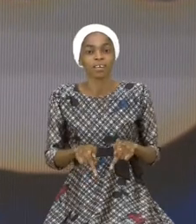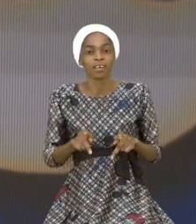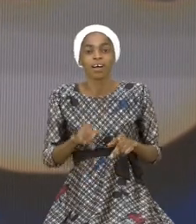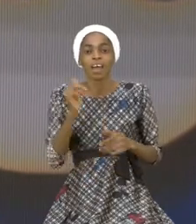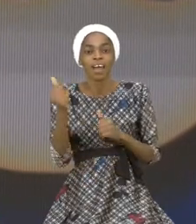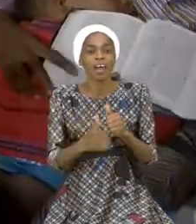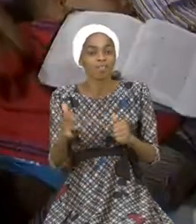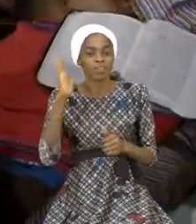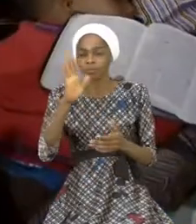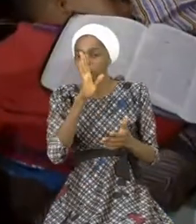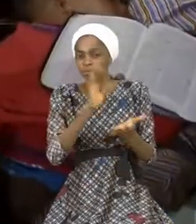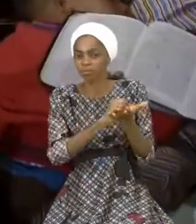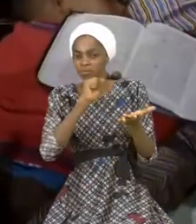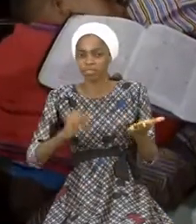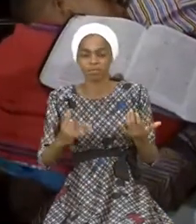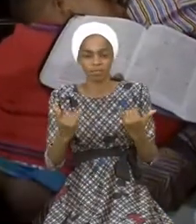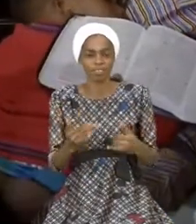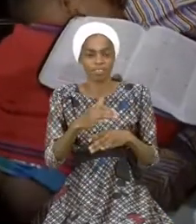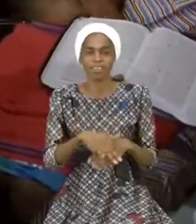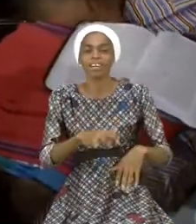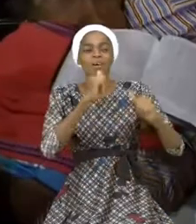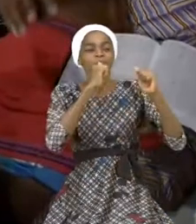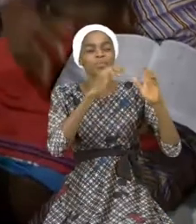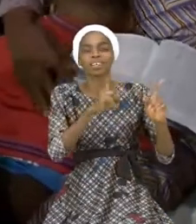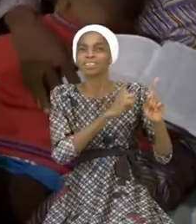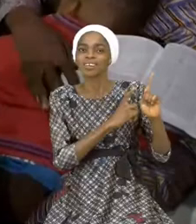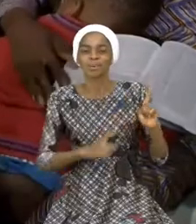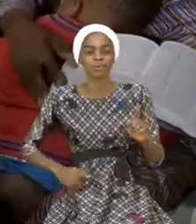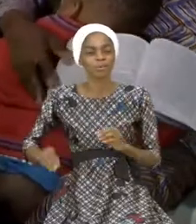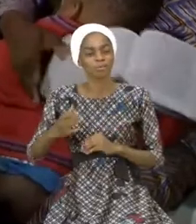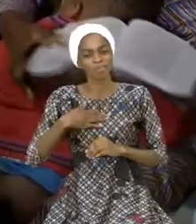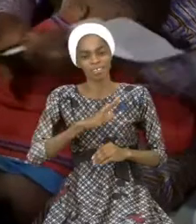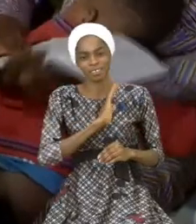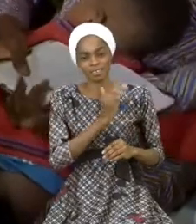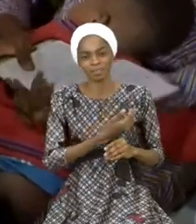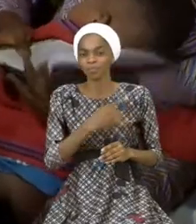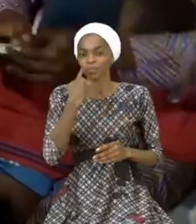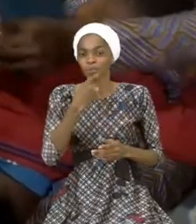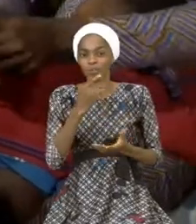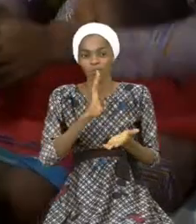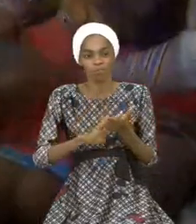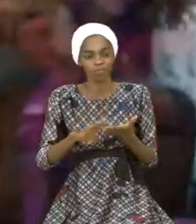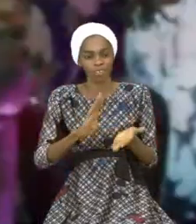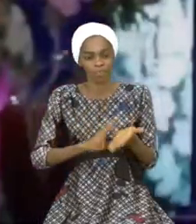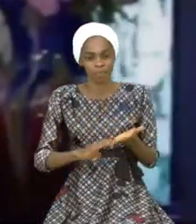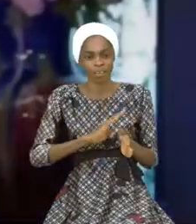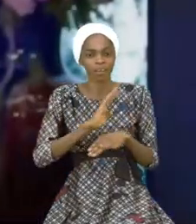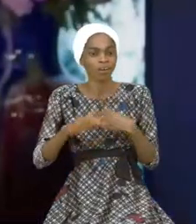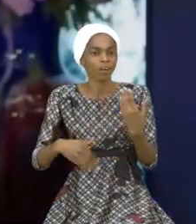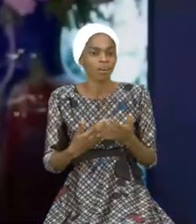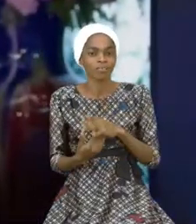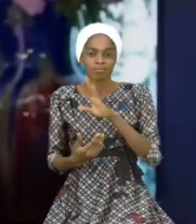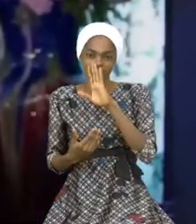taken away tonight. Bless the Lord, O my soul, who forgiveth all